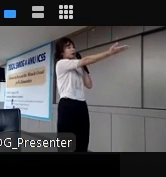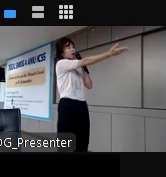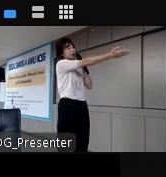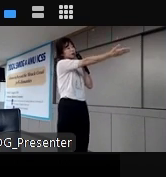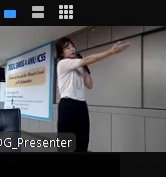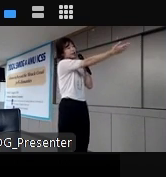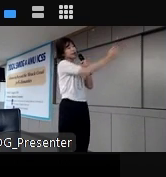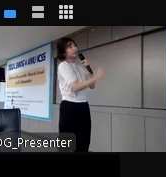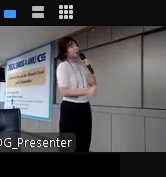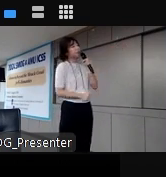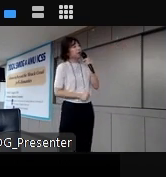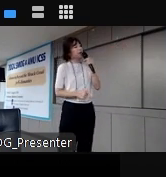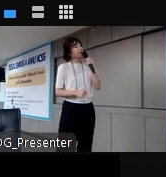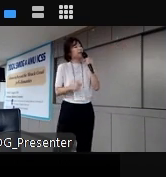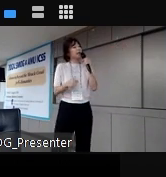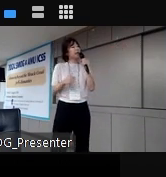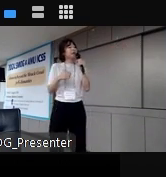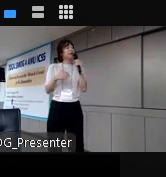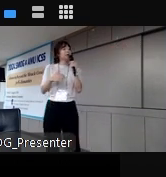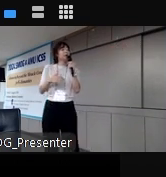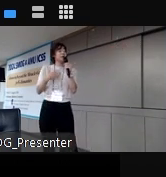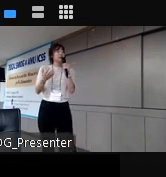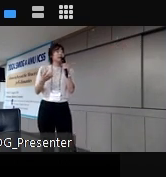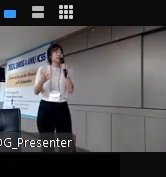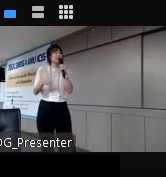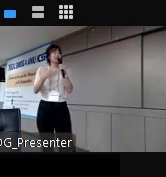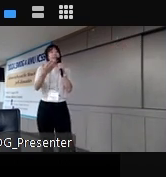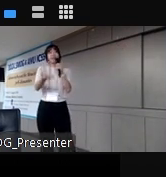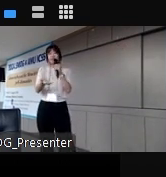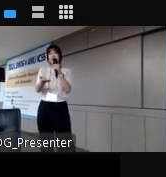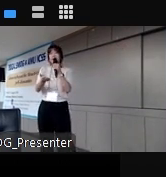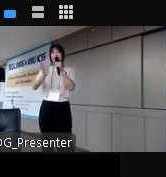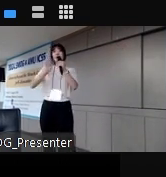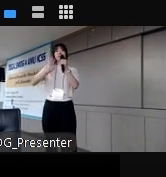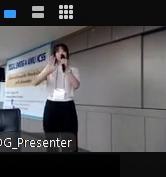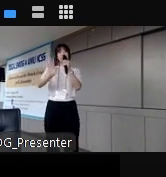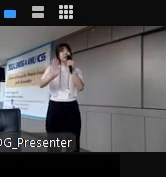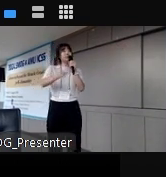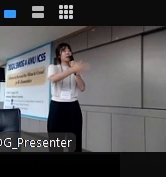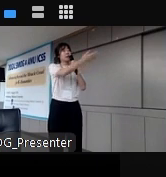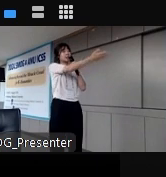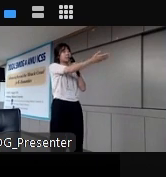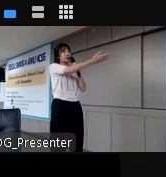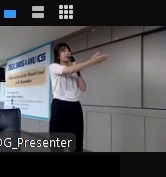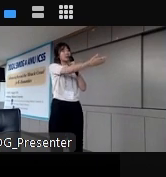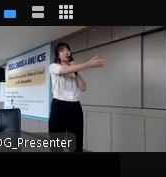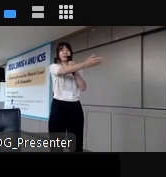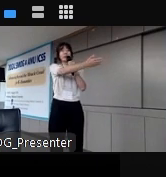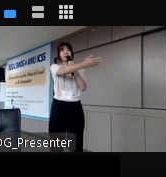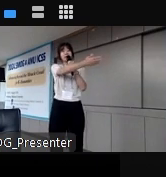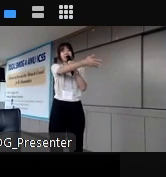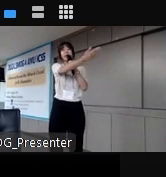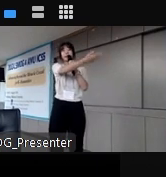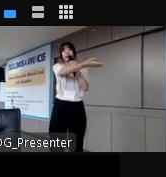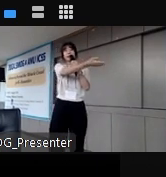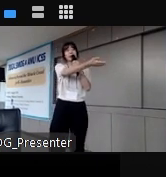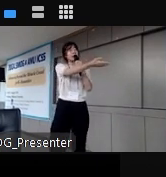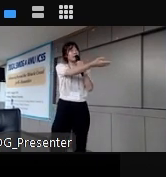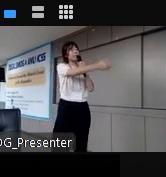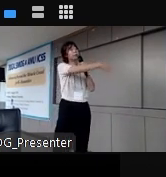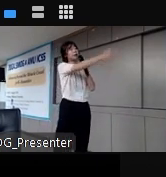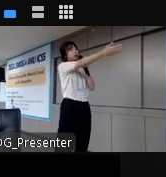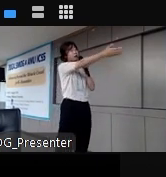doing what. For example, if Mike enters the living room and sees a TV and pushes, it's Mike that's doing the pushing rather than the